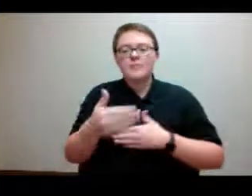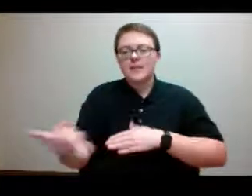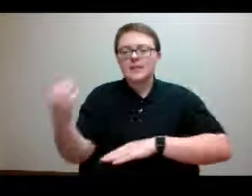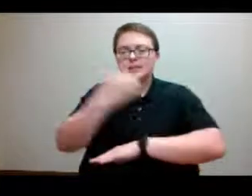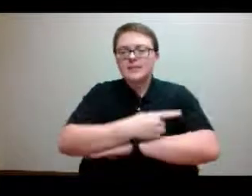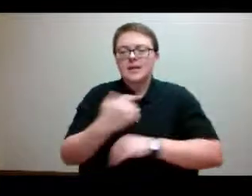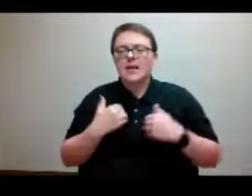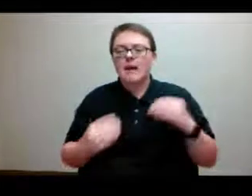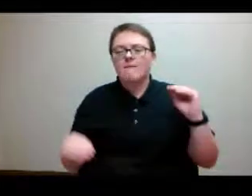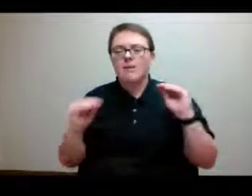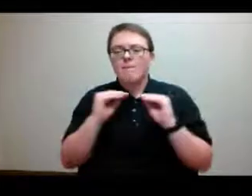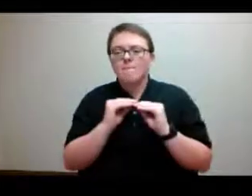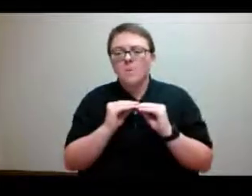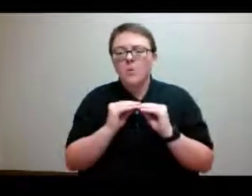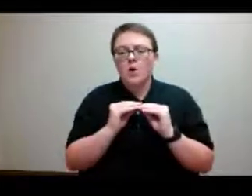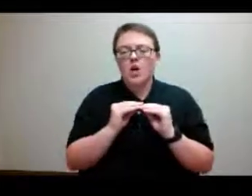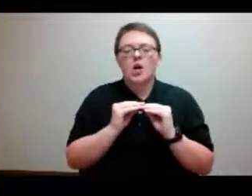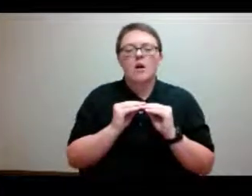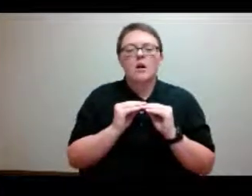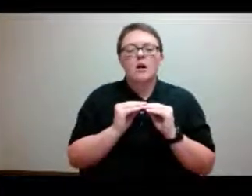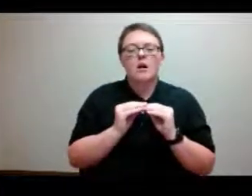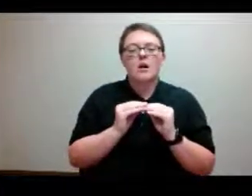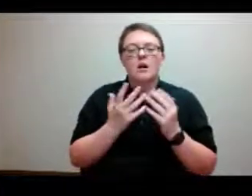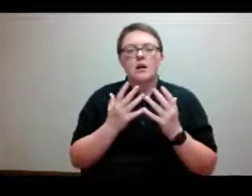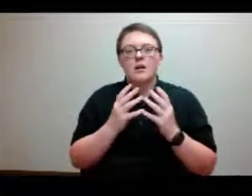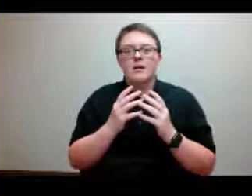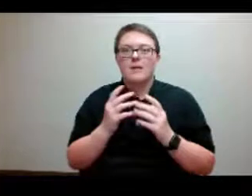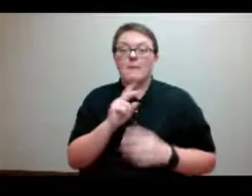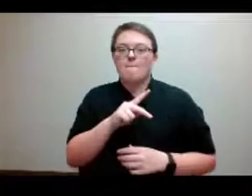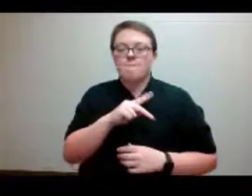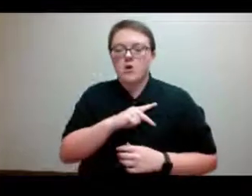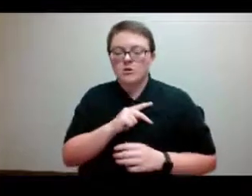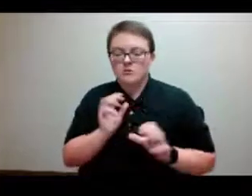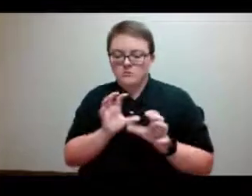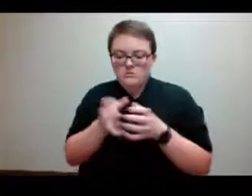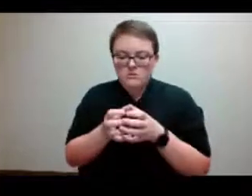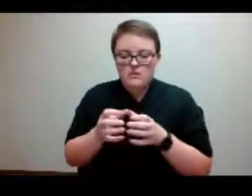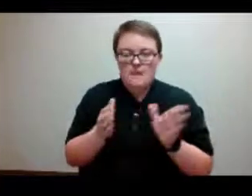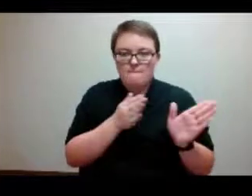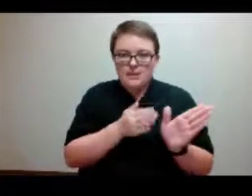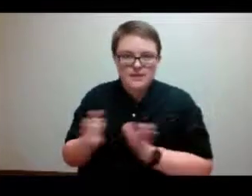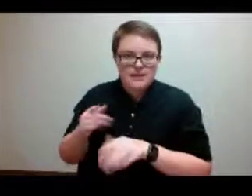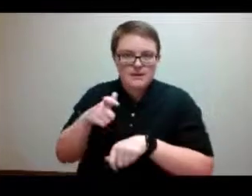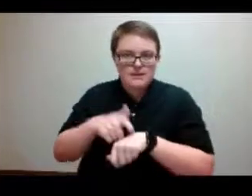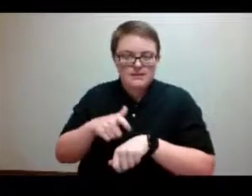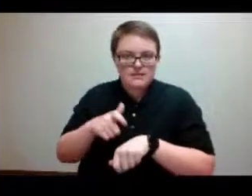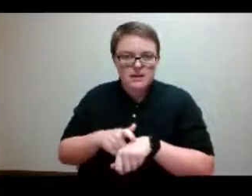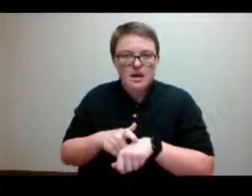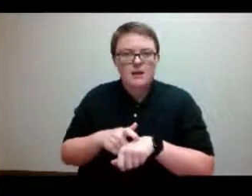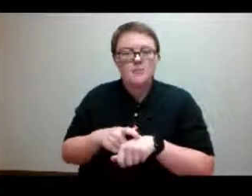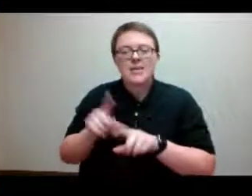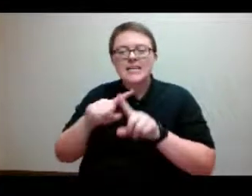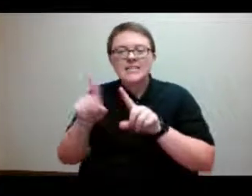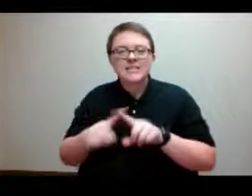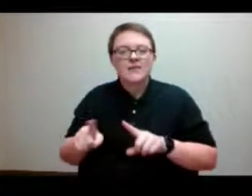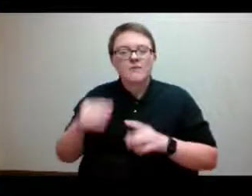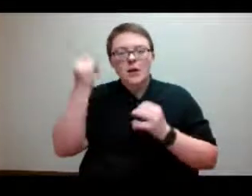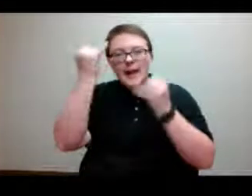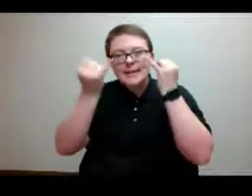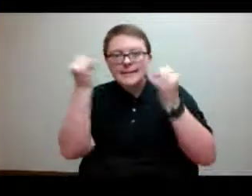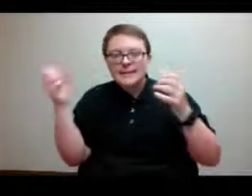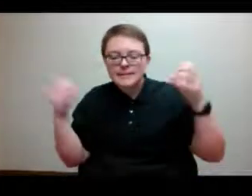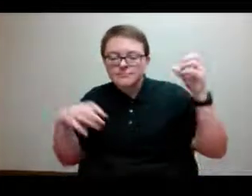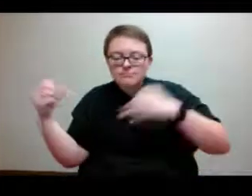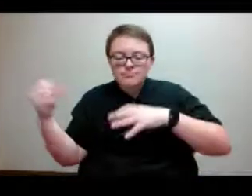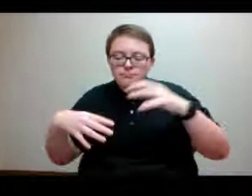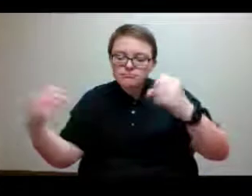more intimate planning session where we really took all those ideas and put them together, and Deans Cameron and Ume are